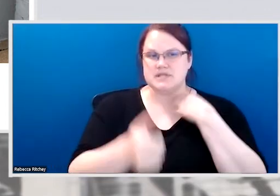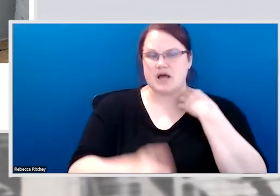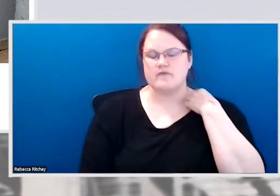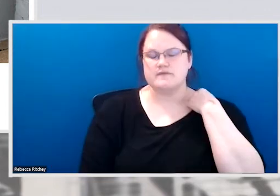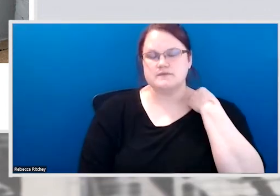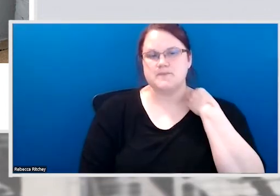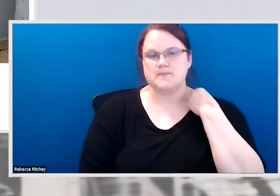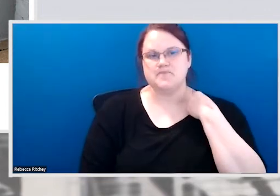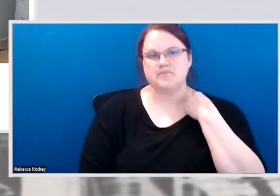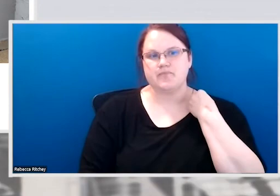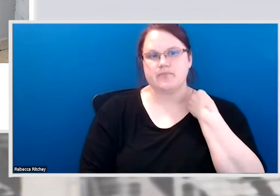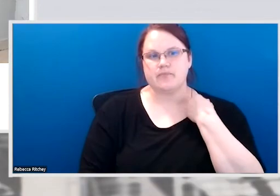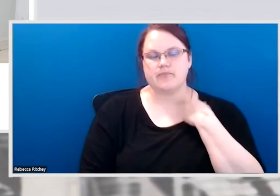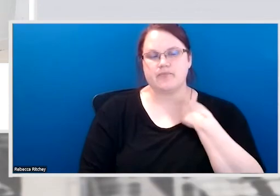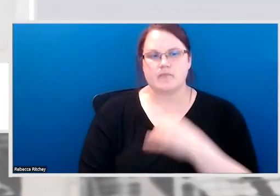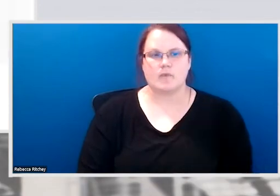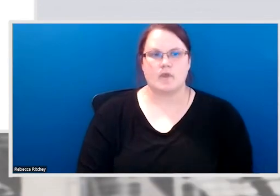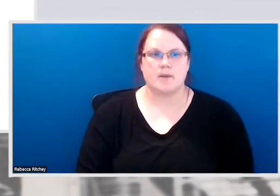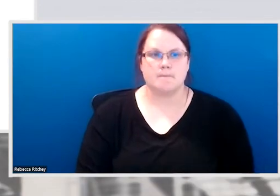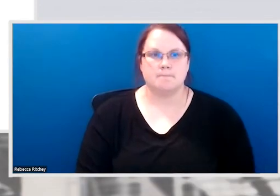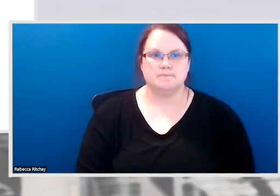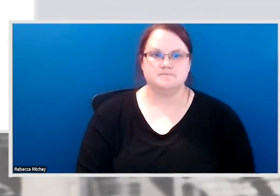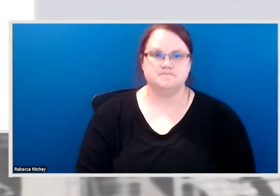Next slide.